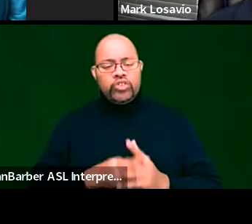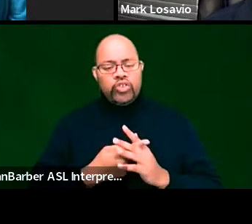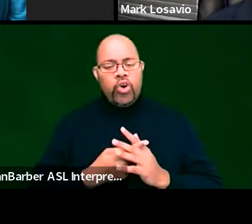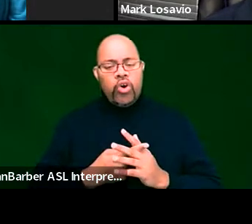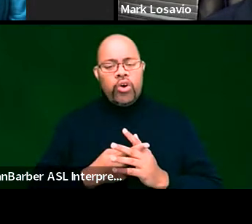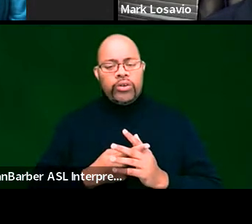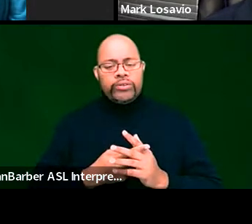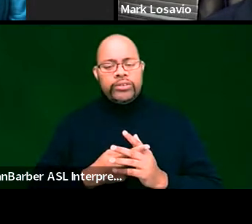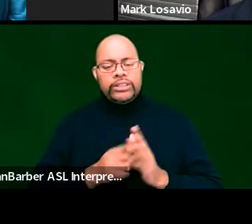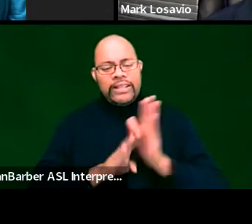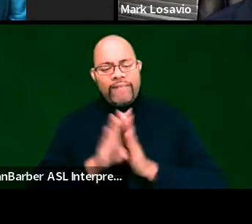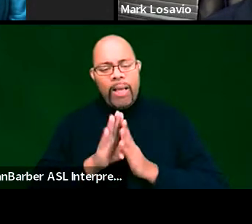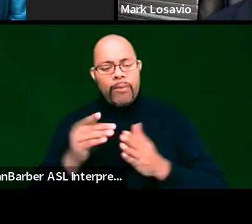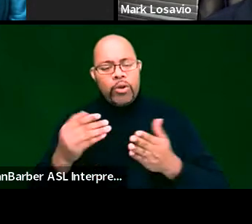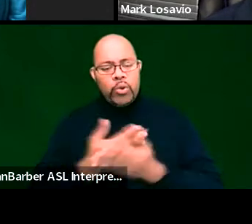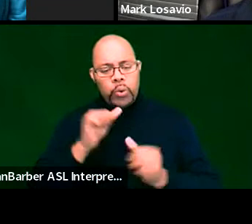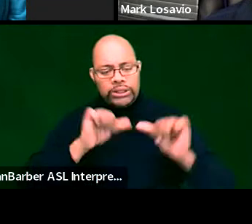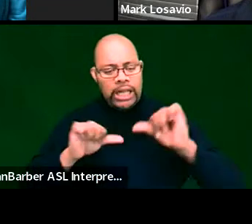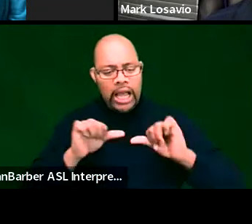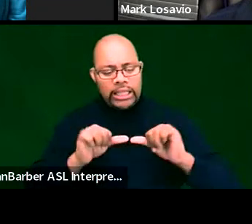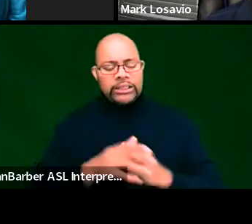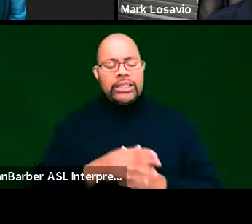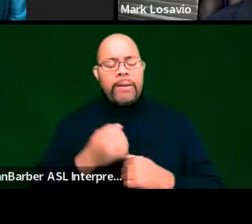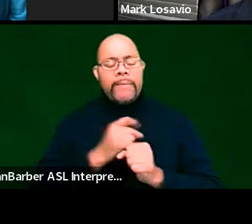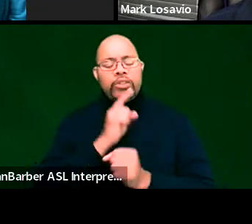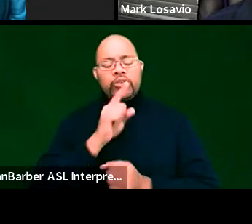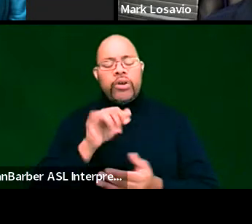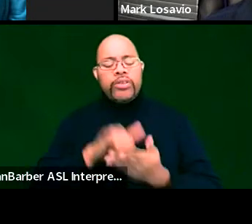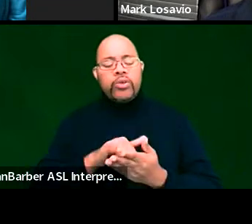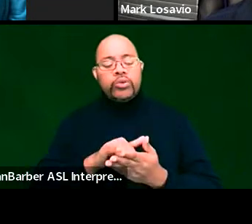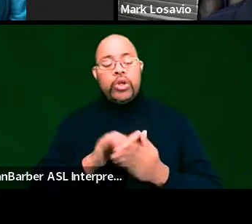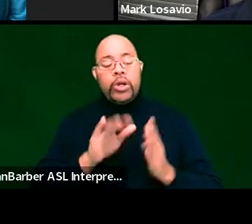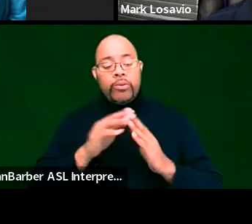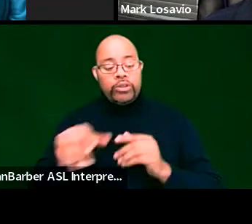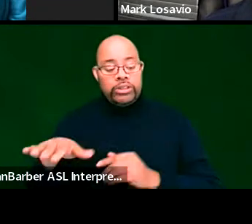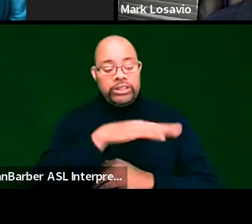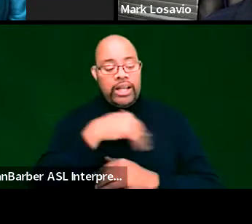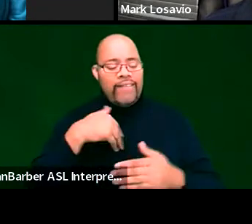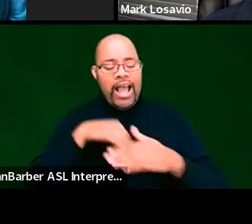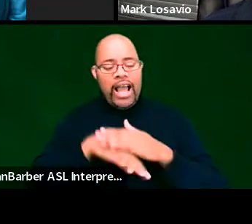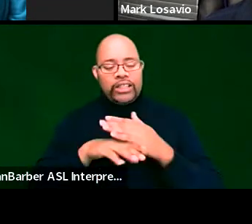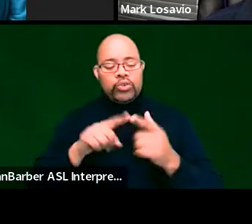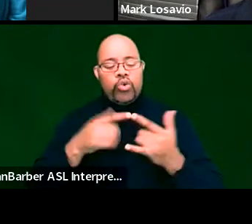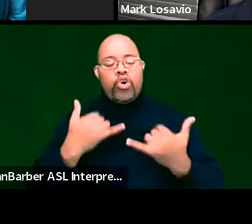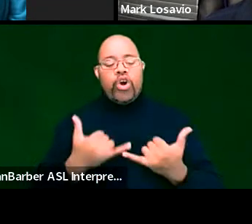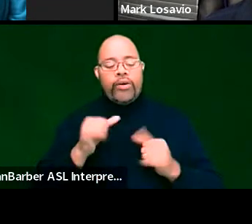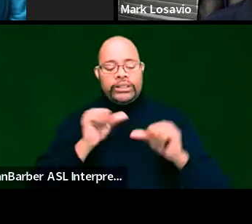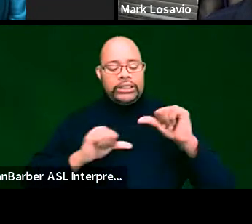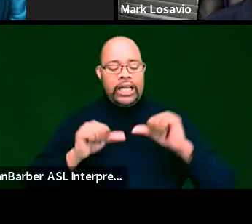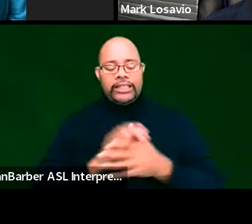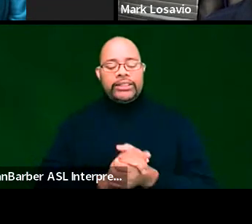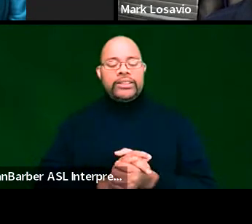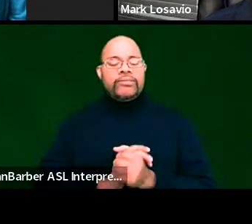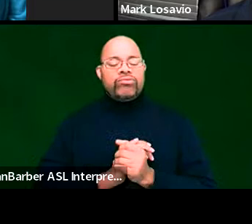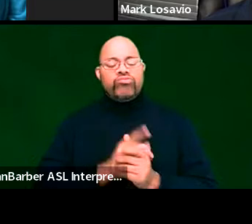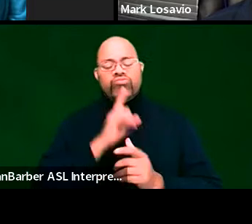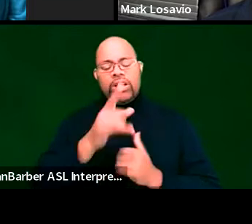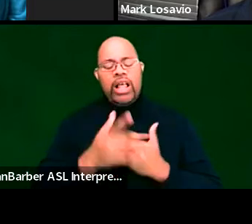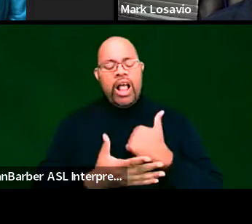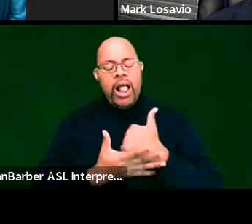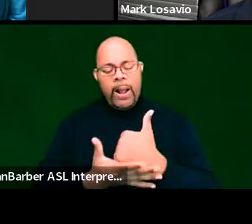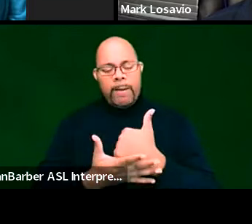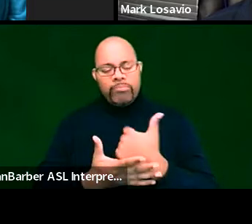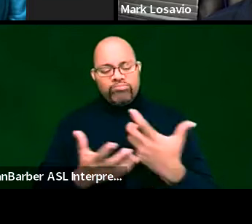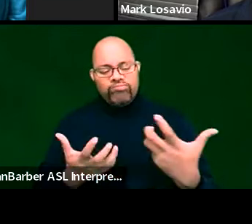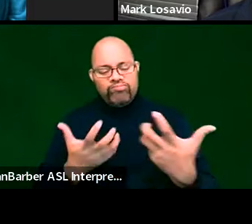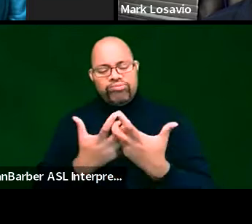both develop new science and make sure those communities have access to our current science to really help meet